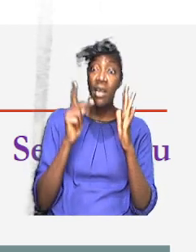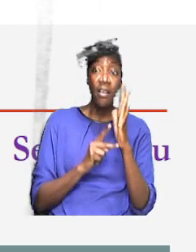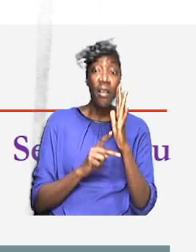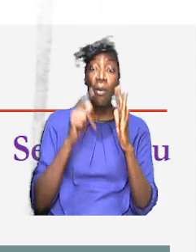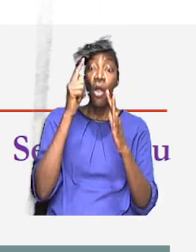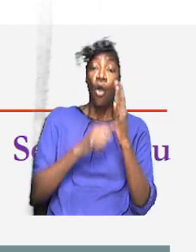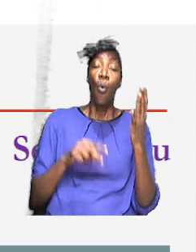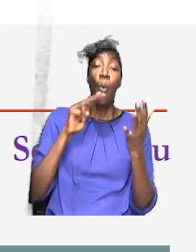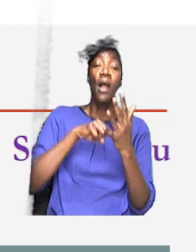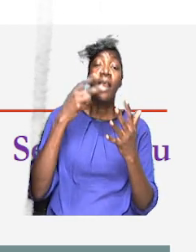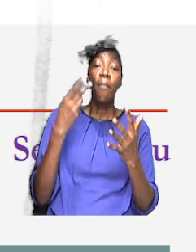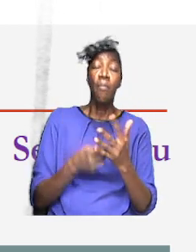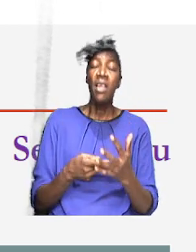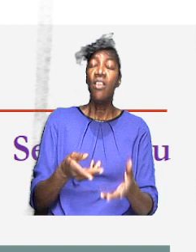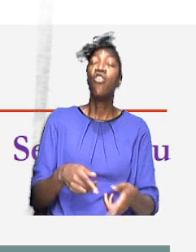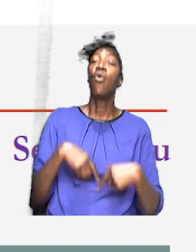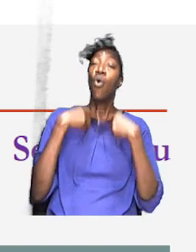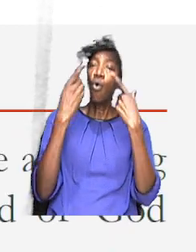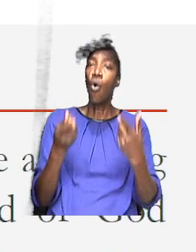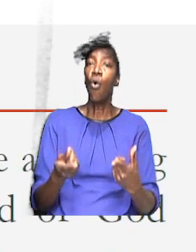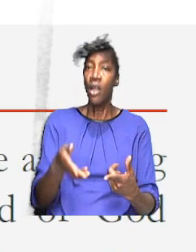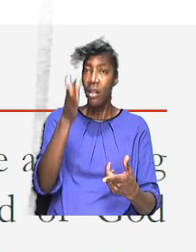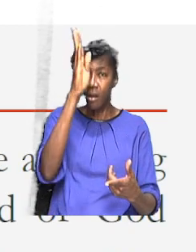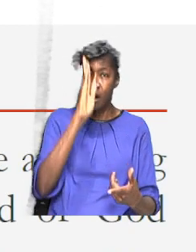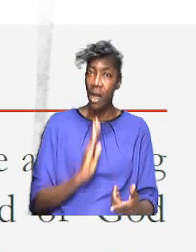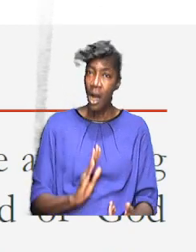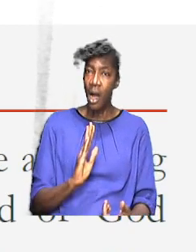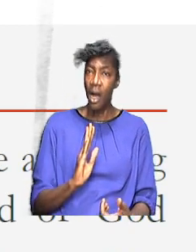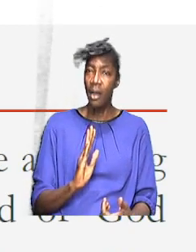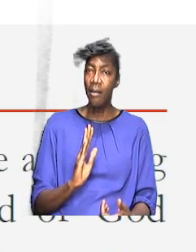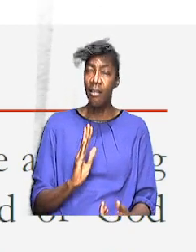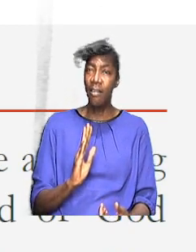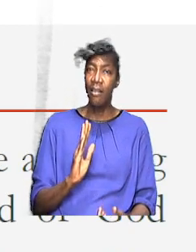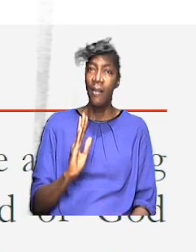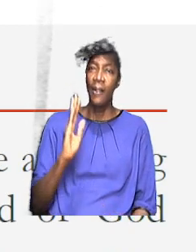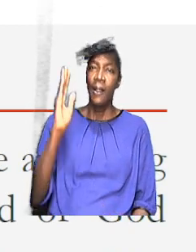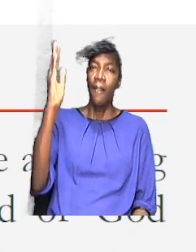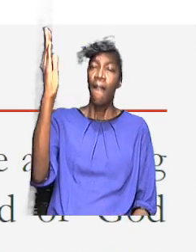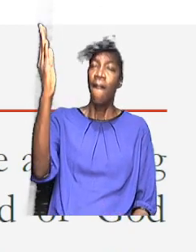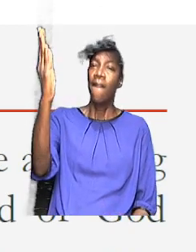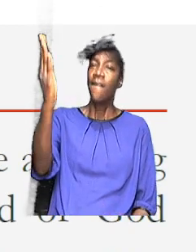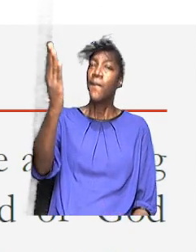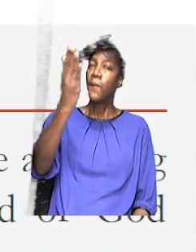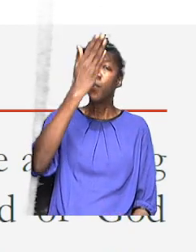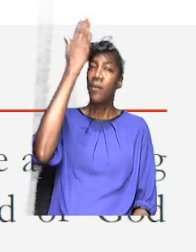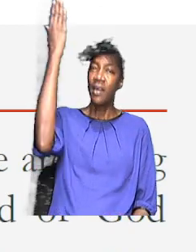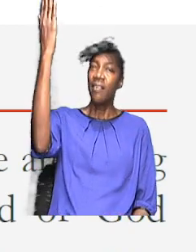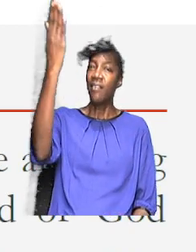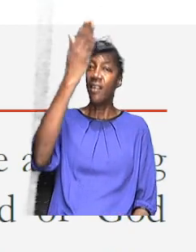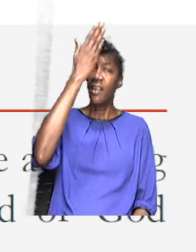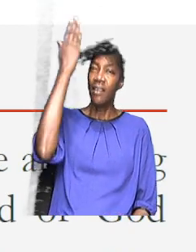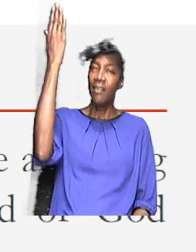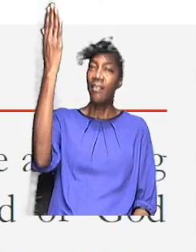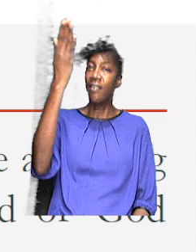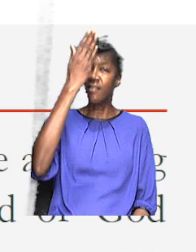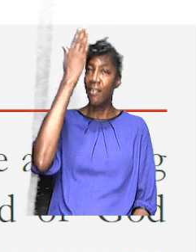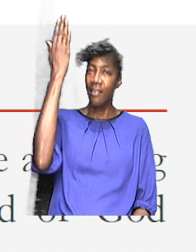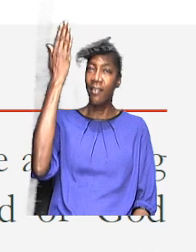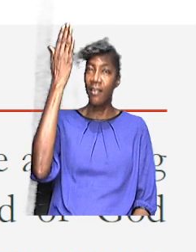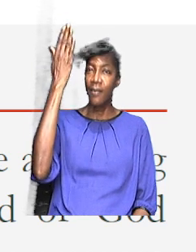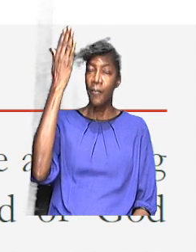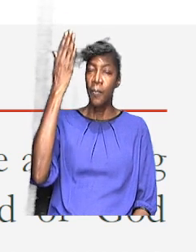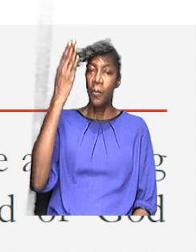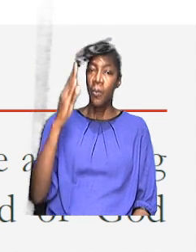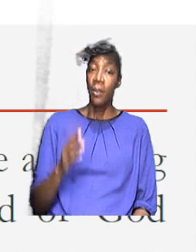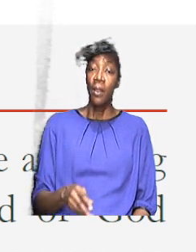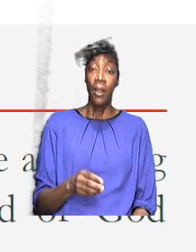the presence of God. And, you know, before I continue with the story about this woman, I'm going to examine five